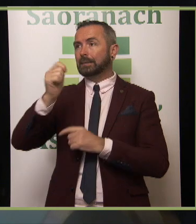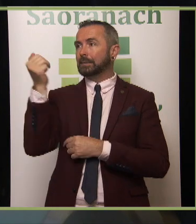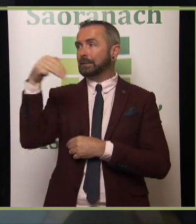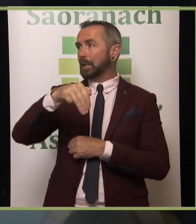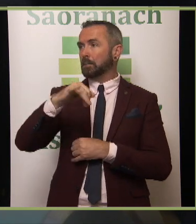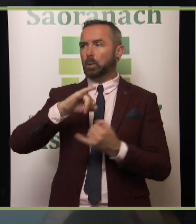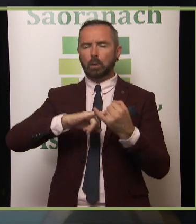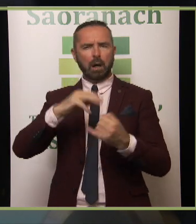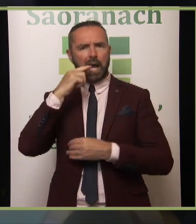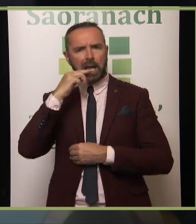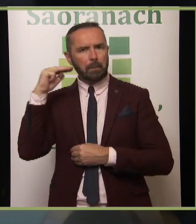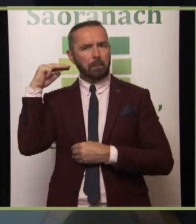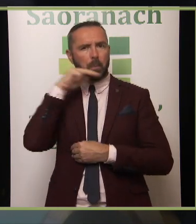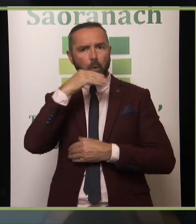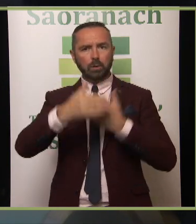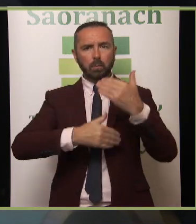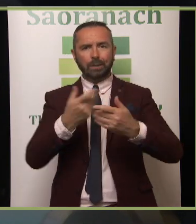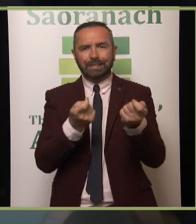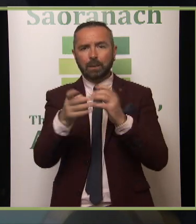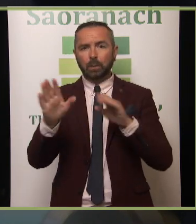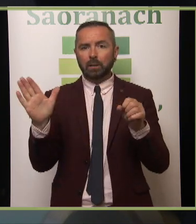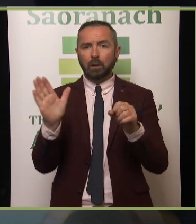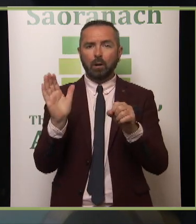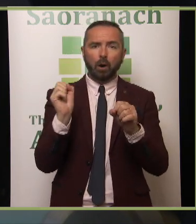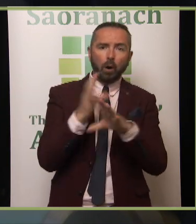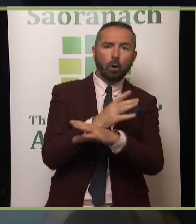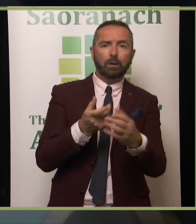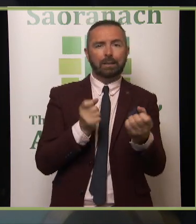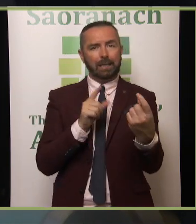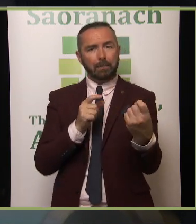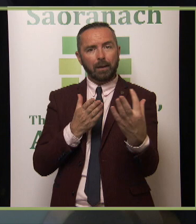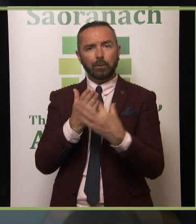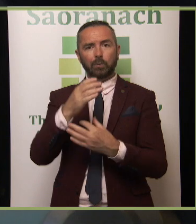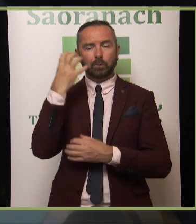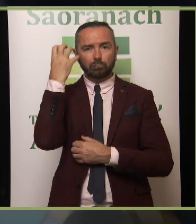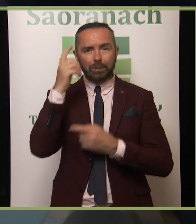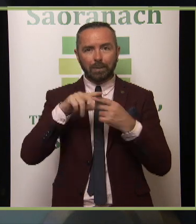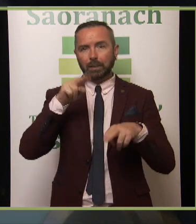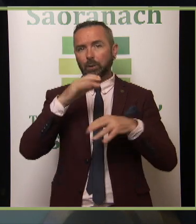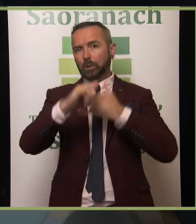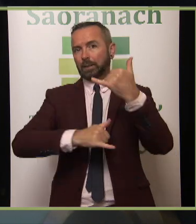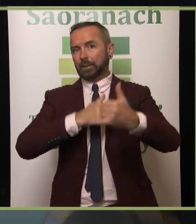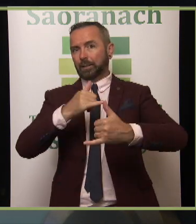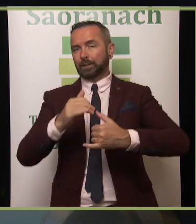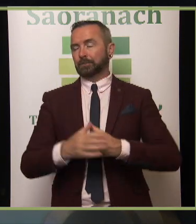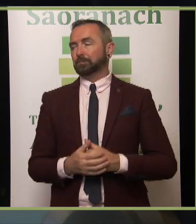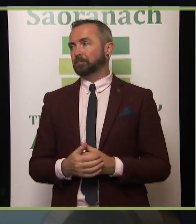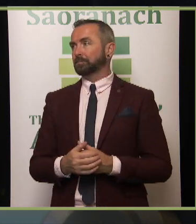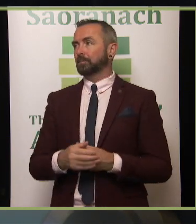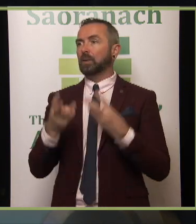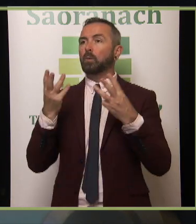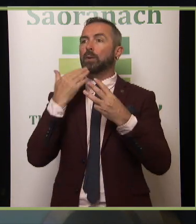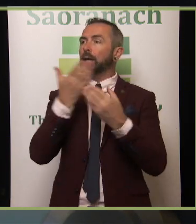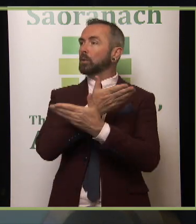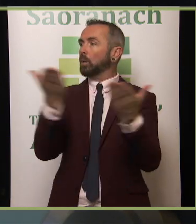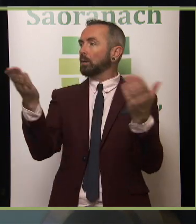integral to the whole process and dealt with all of the emails that were coming through all over Christmas and New Year. And I want to thank all of